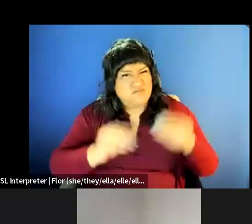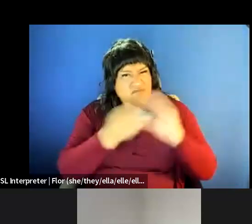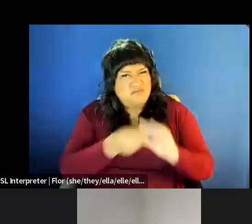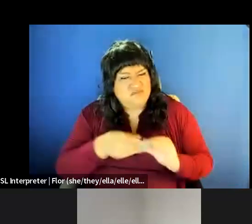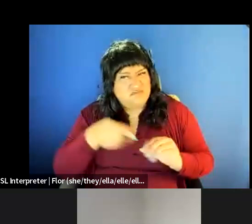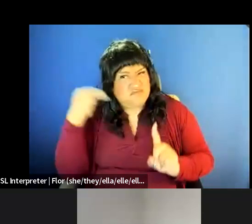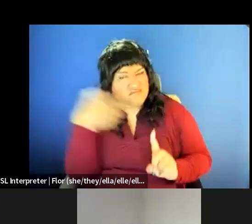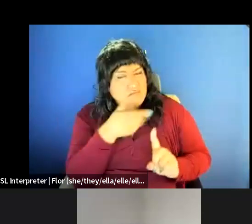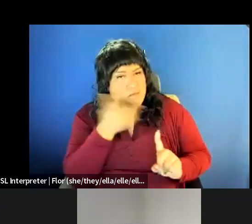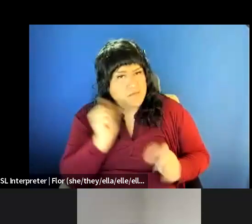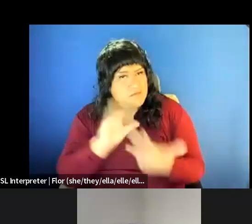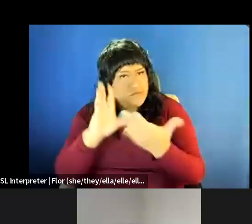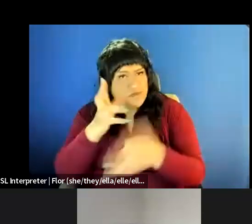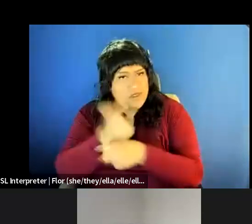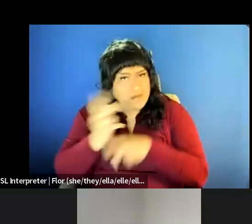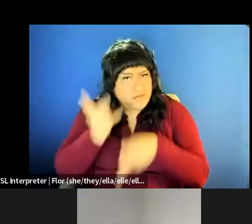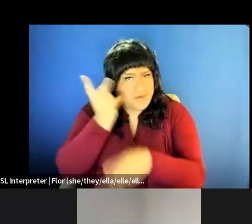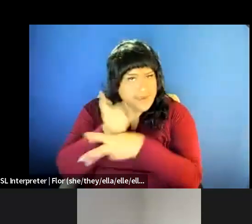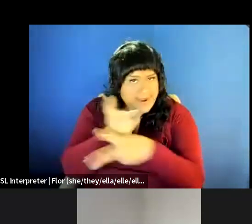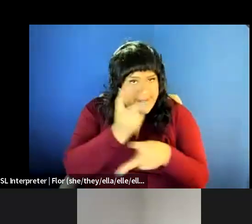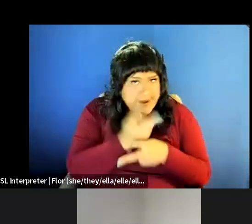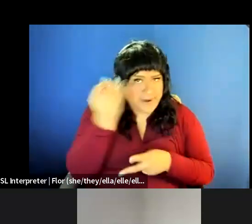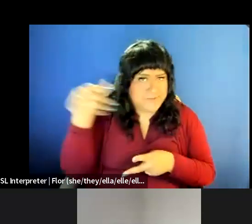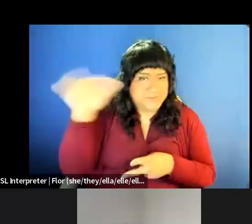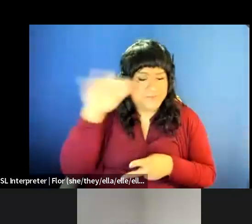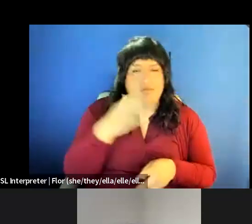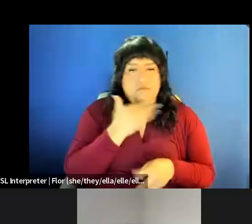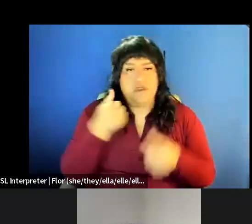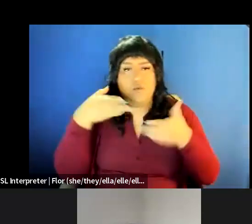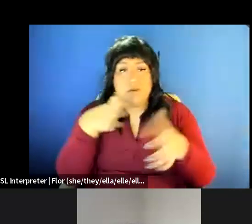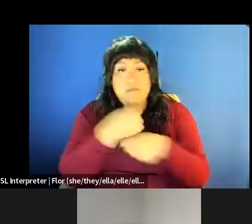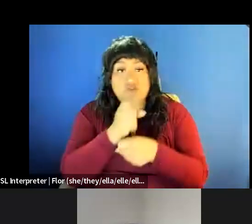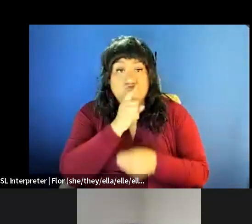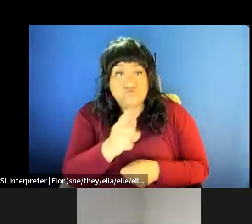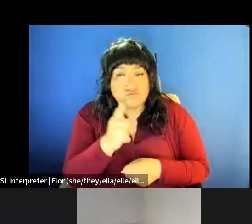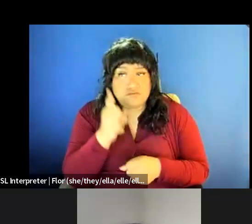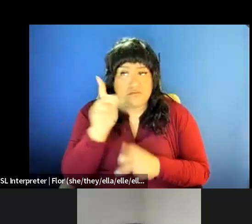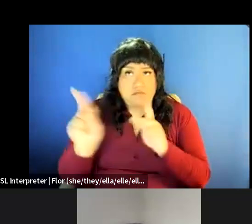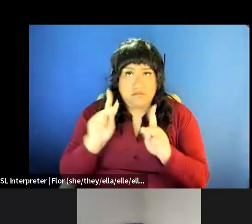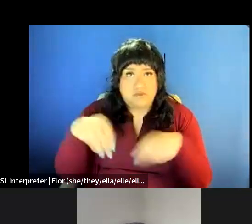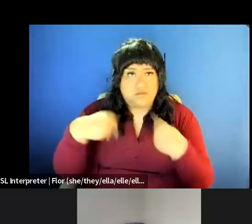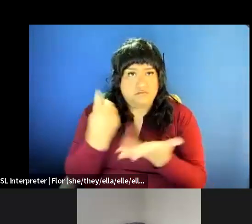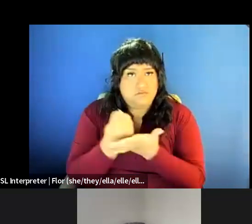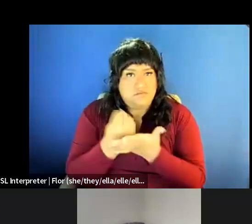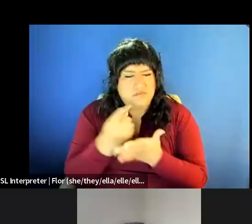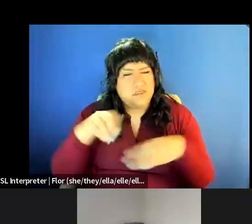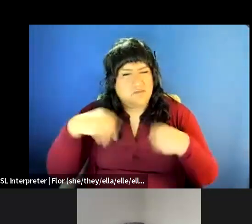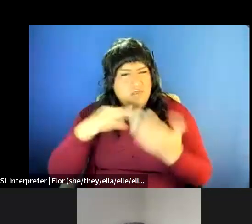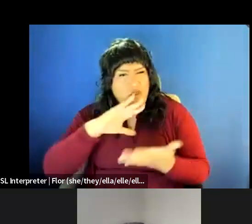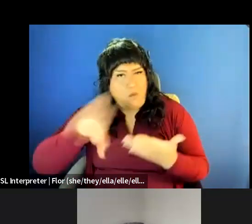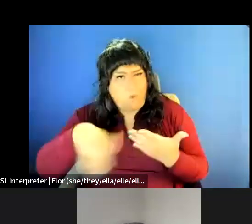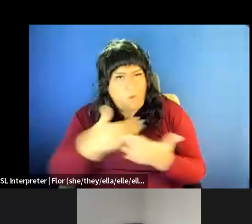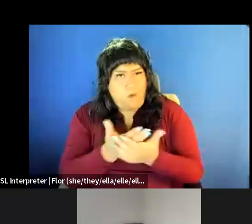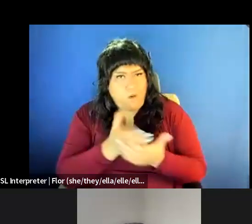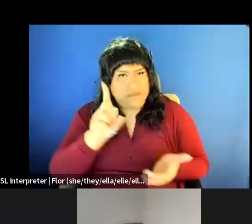people care. This is the best way to make sure people are this. In fact, they were, he was given the whole dignity argument. It's